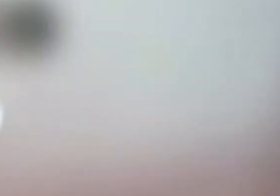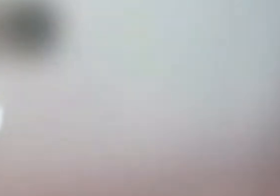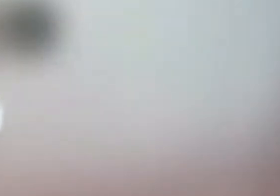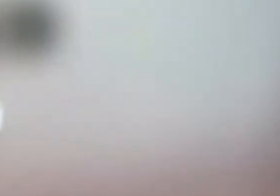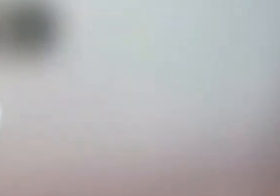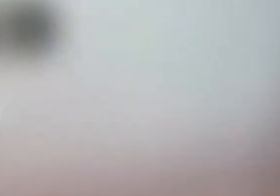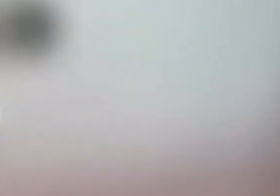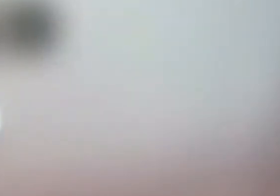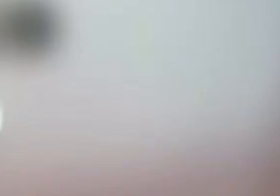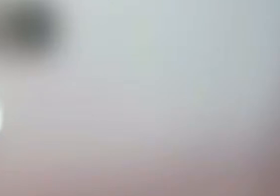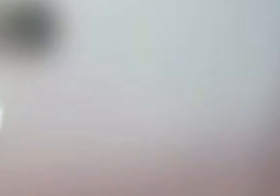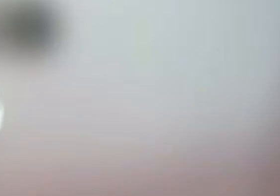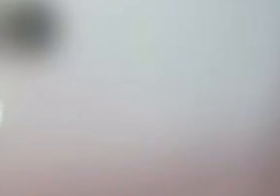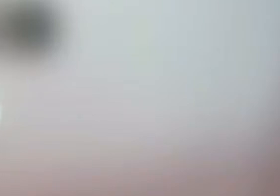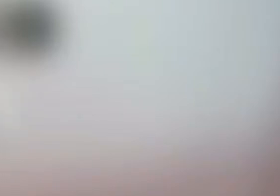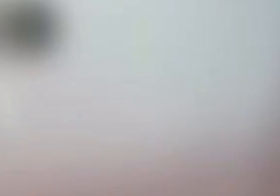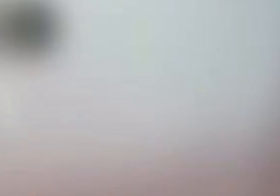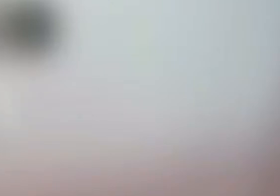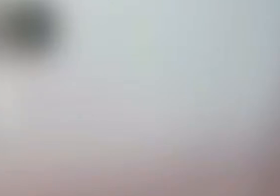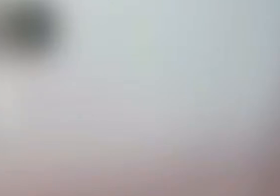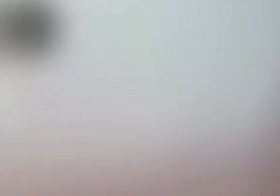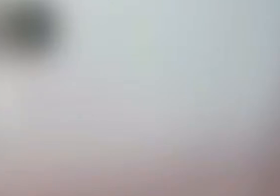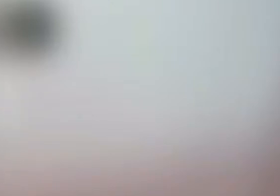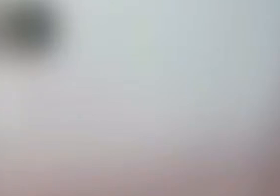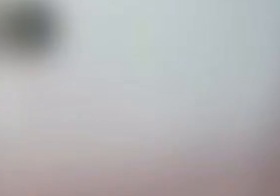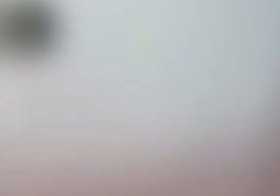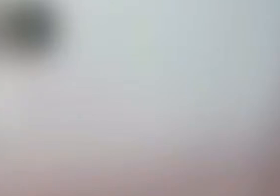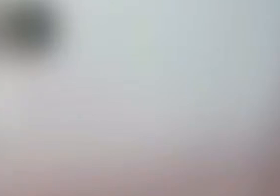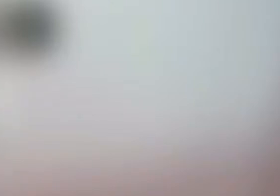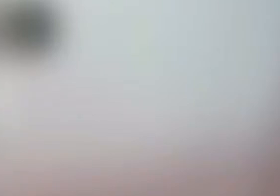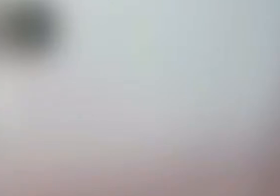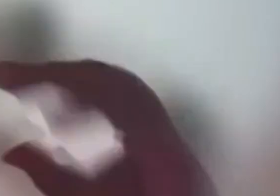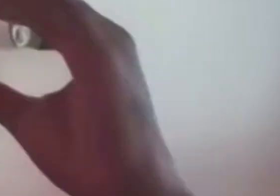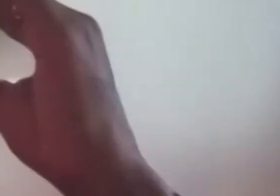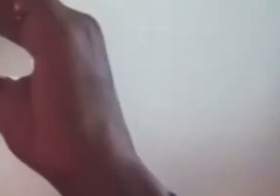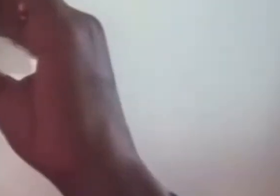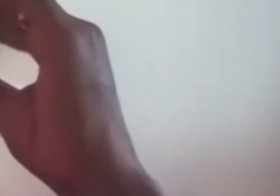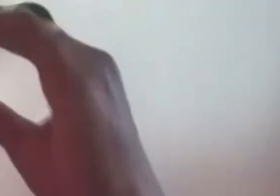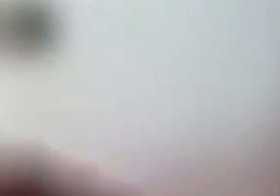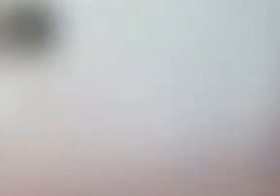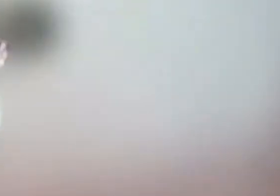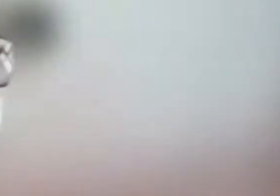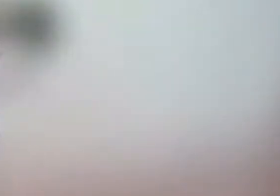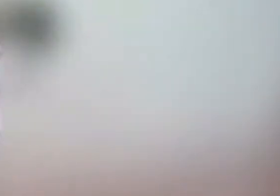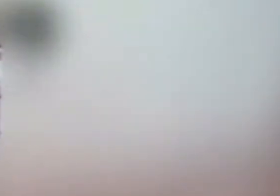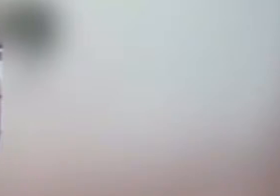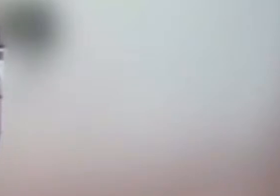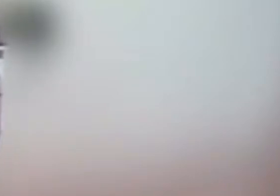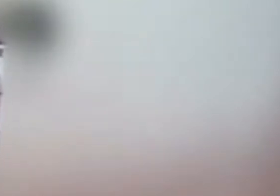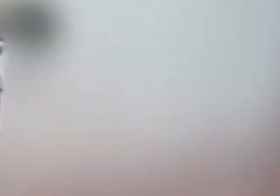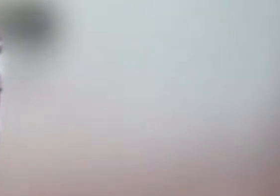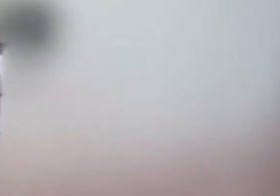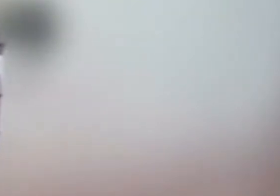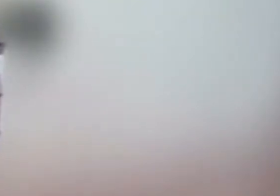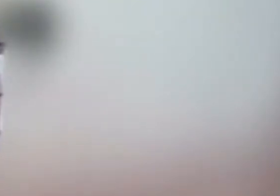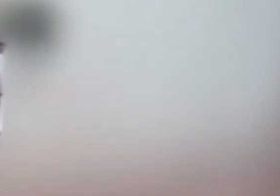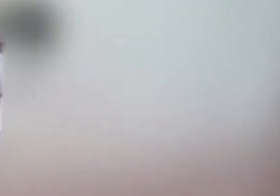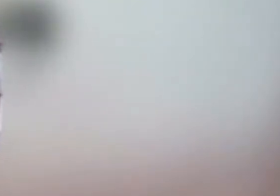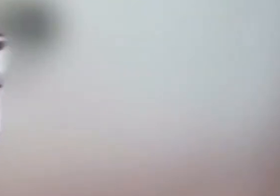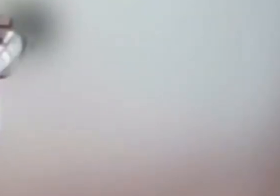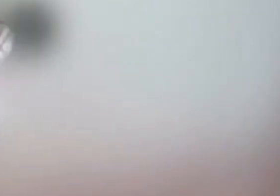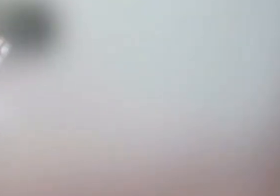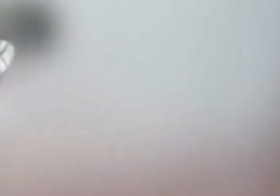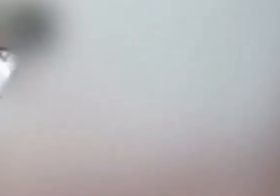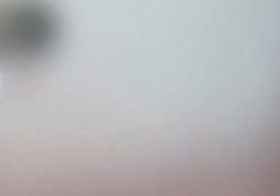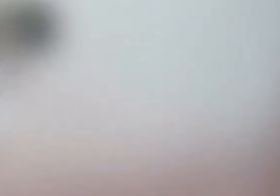There are some limitations in terms of capacity in the public sector. So it is important